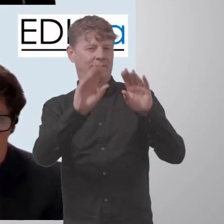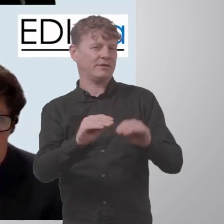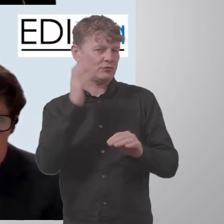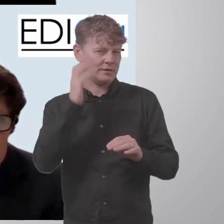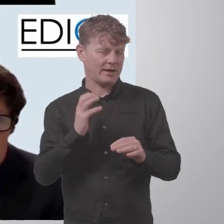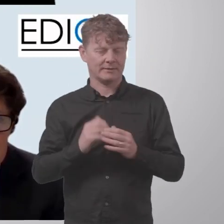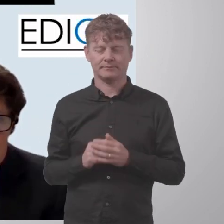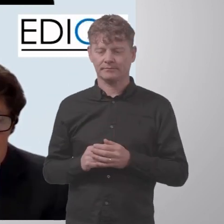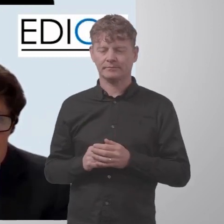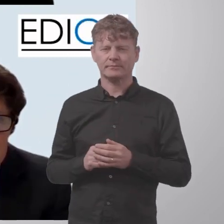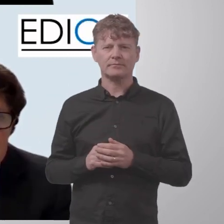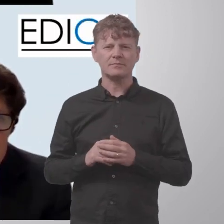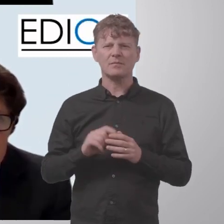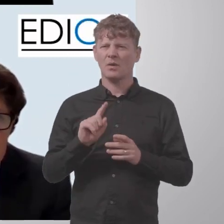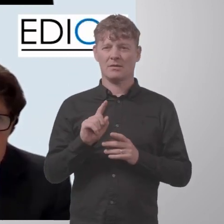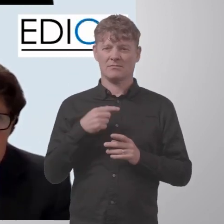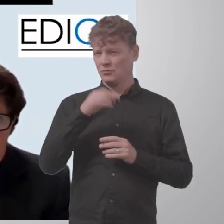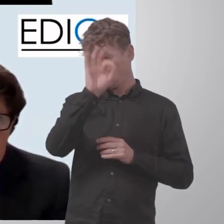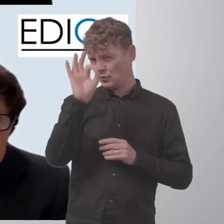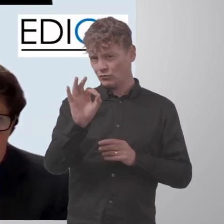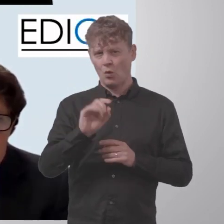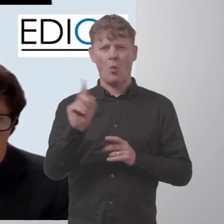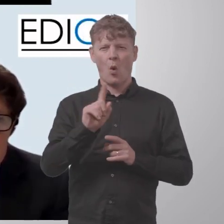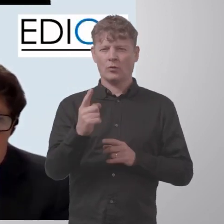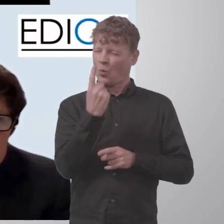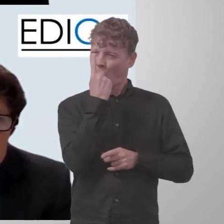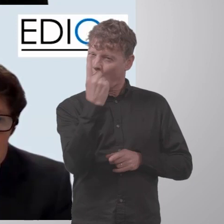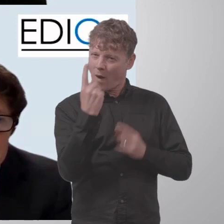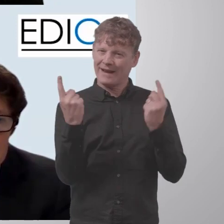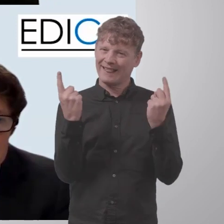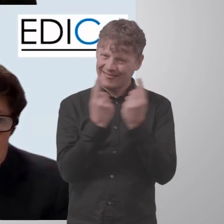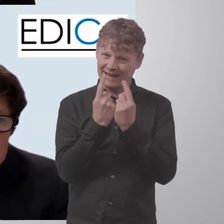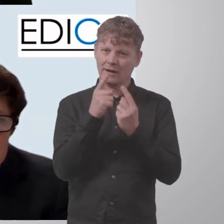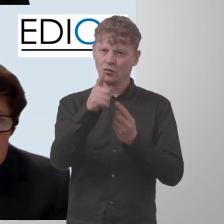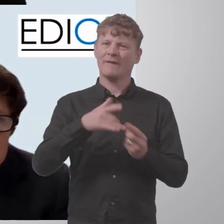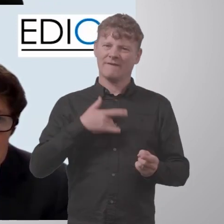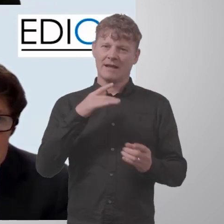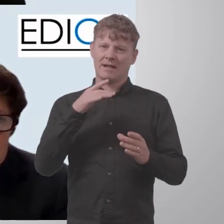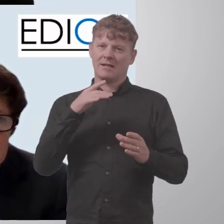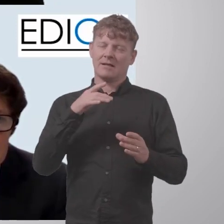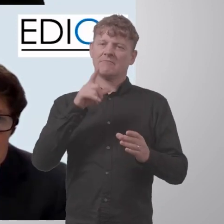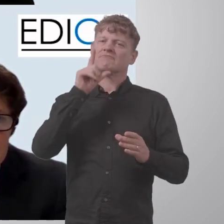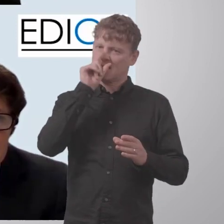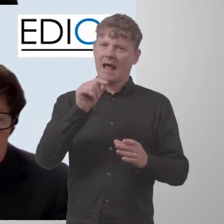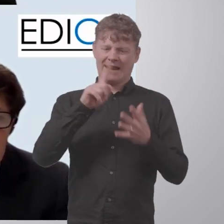you think could make a difference regarding EDI? So we'll start with James first, then Robert, and then finish with Kate.